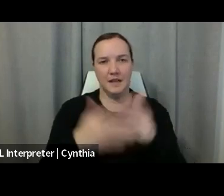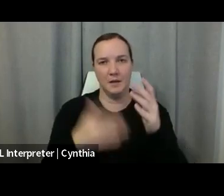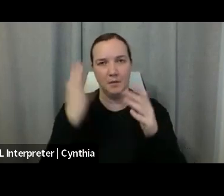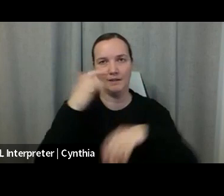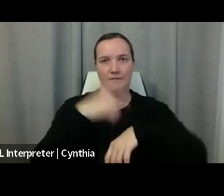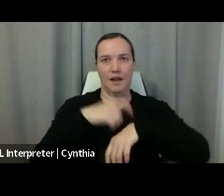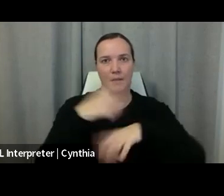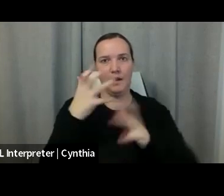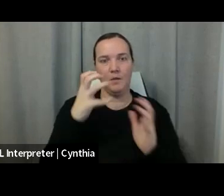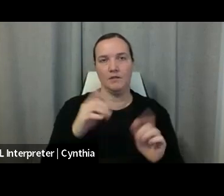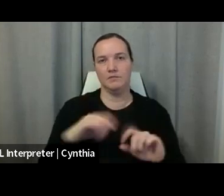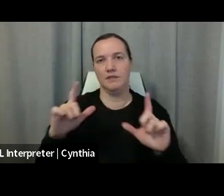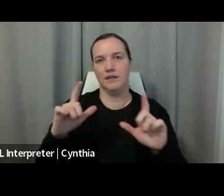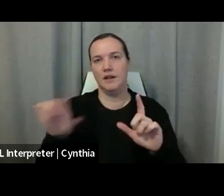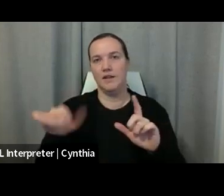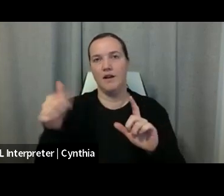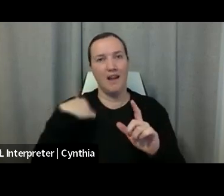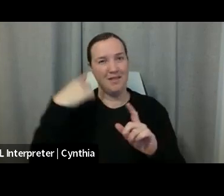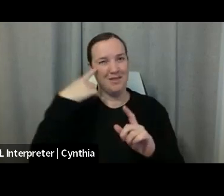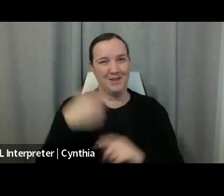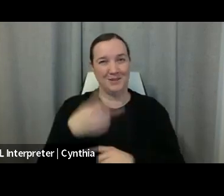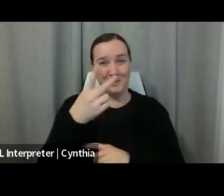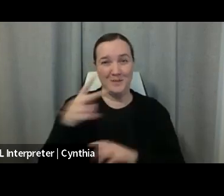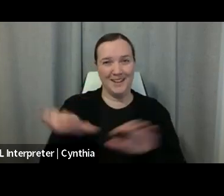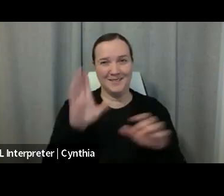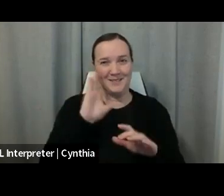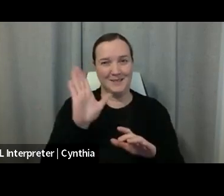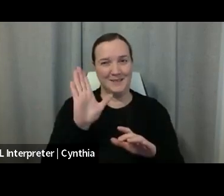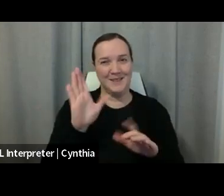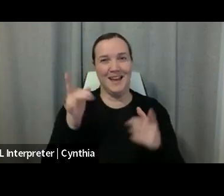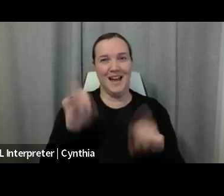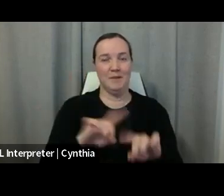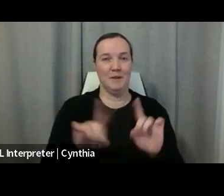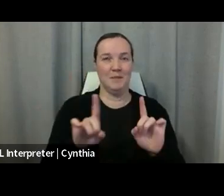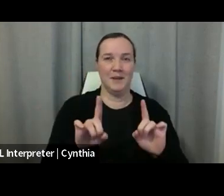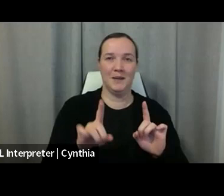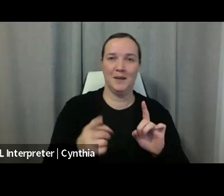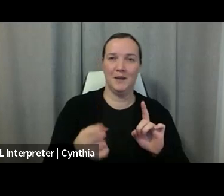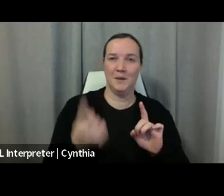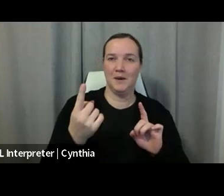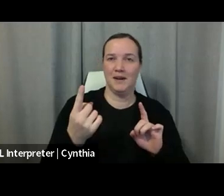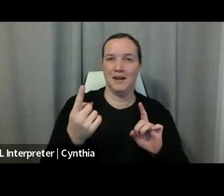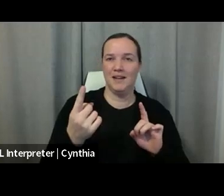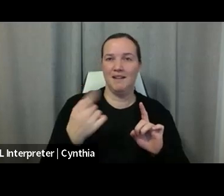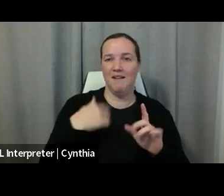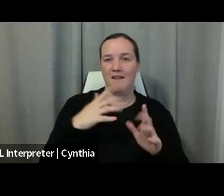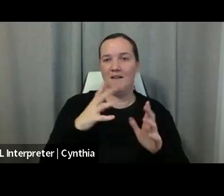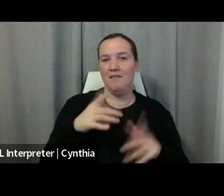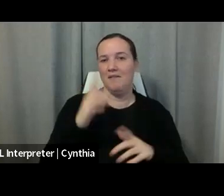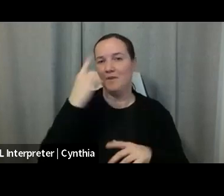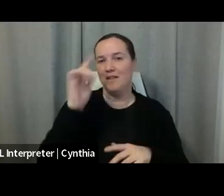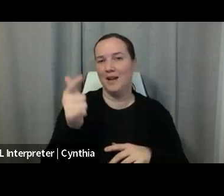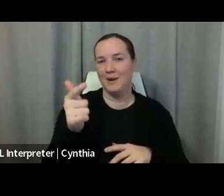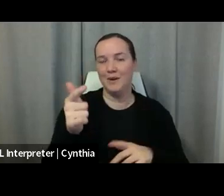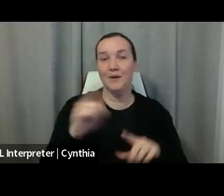want you to get to at least, we did think we might at least get to 2 of our exercises, and one we can leave you with to follow through on. But I do want to